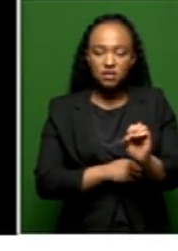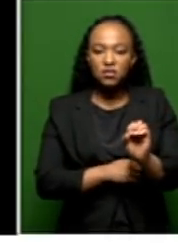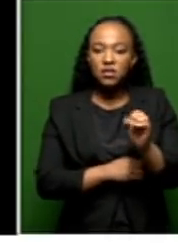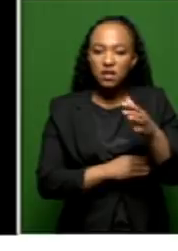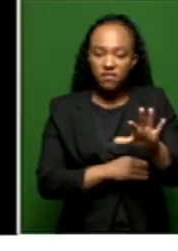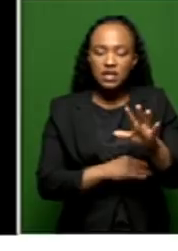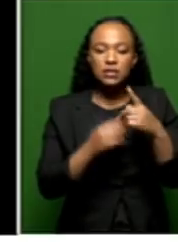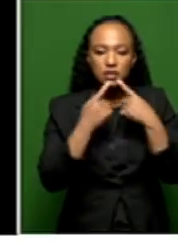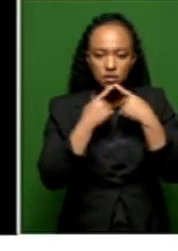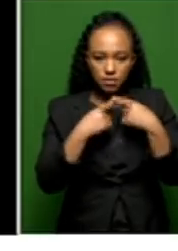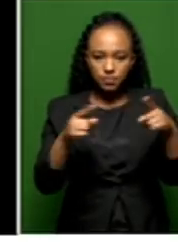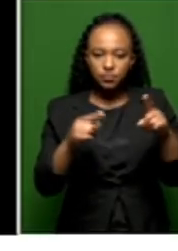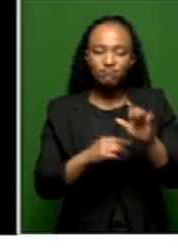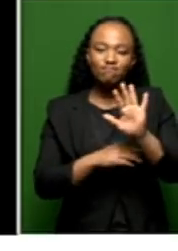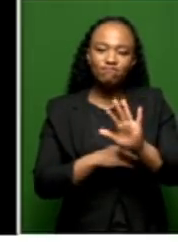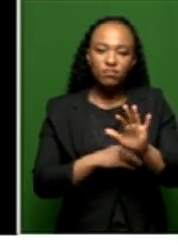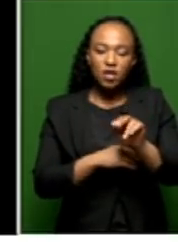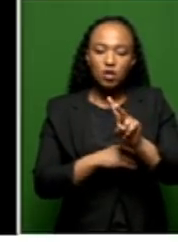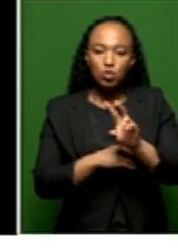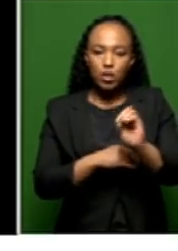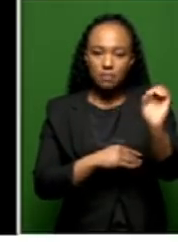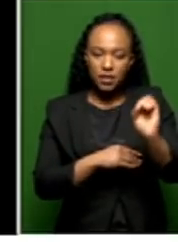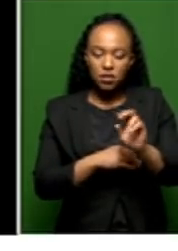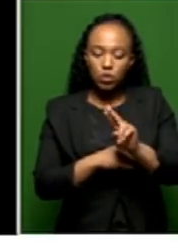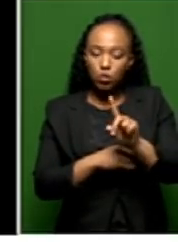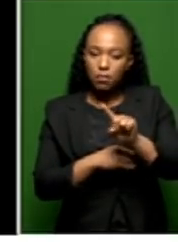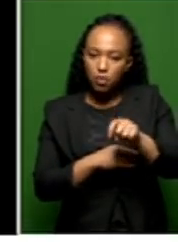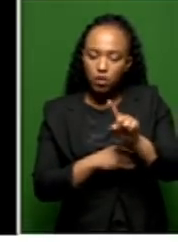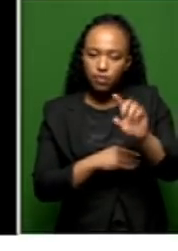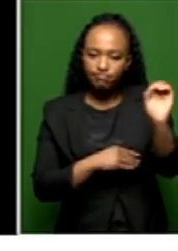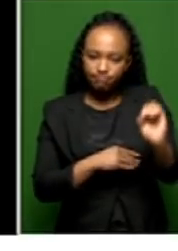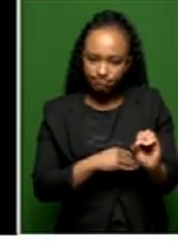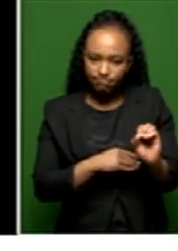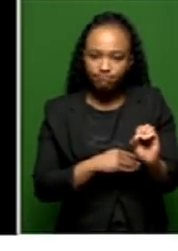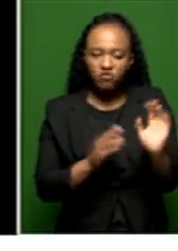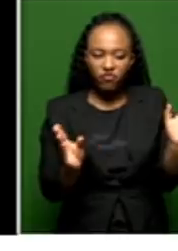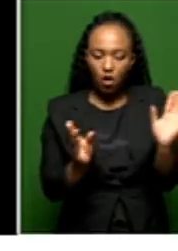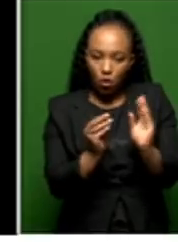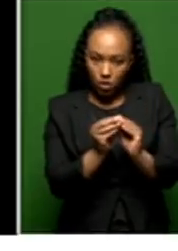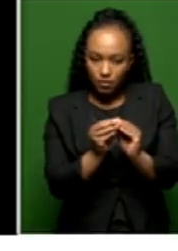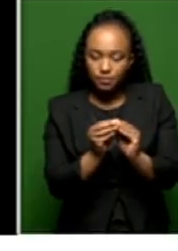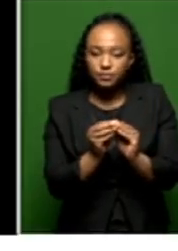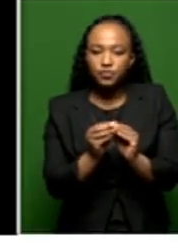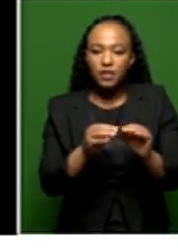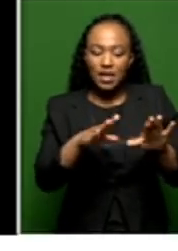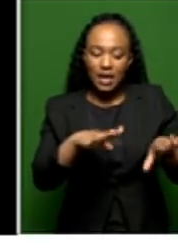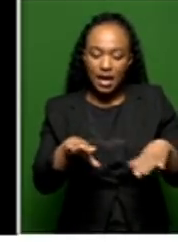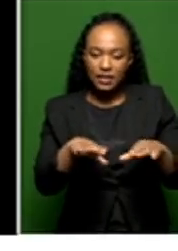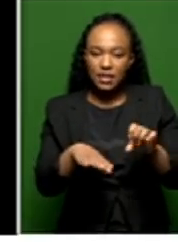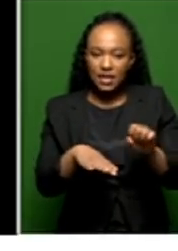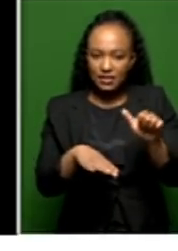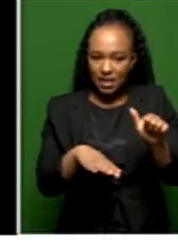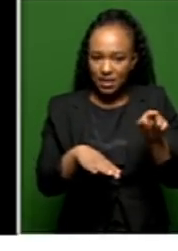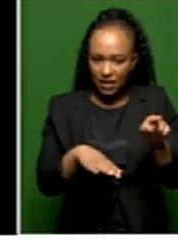been declared so far is just over 20%, 21.1%. And again, Action